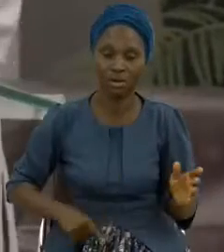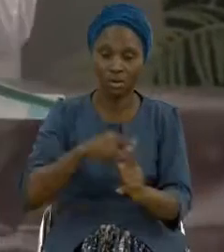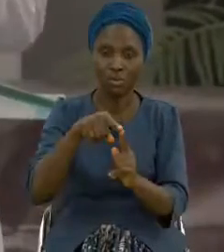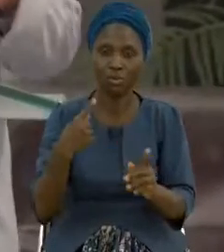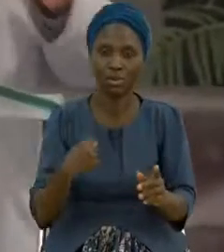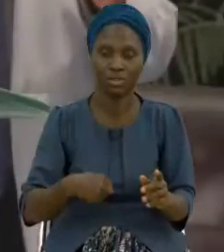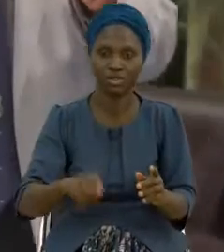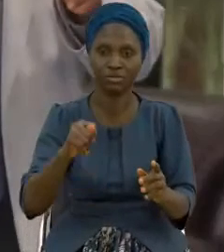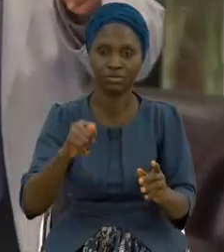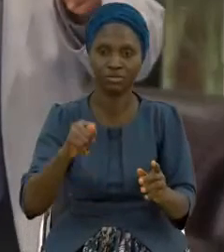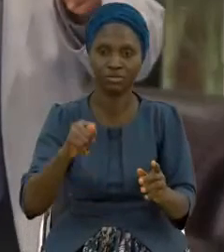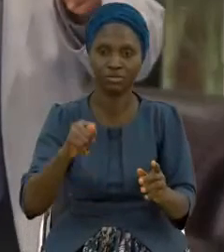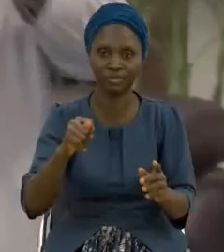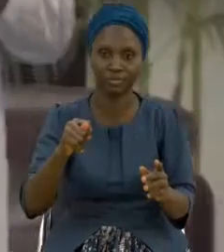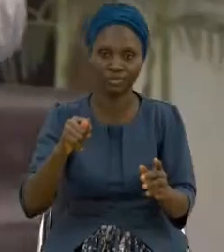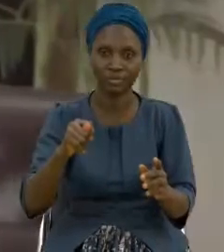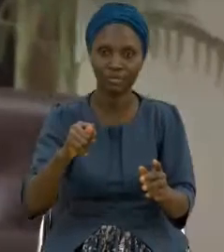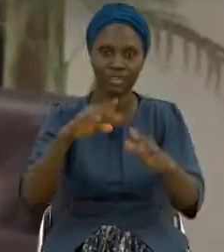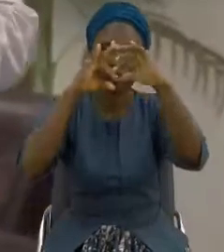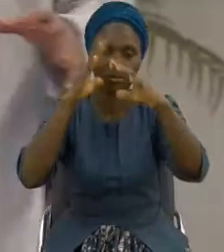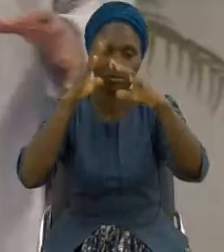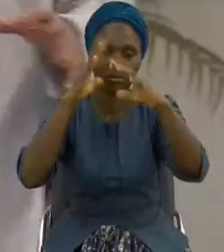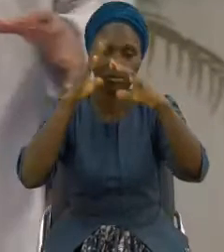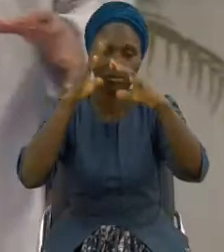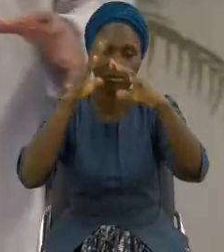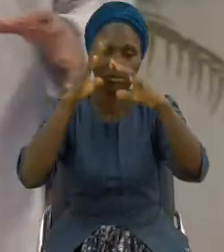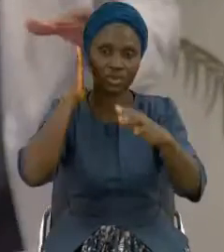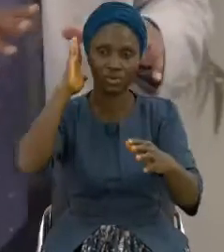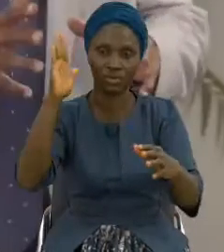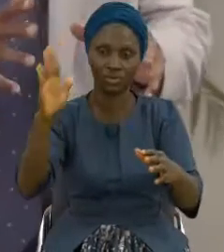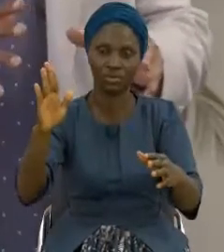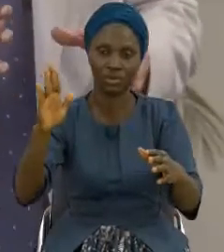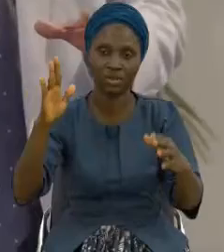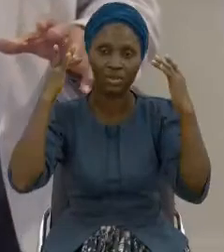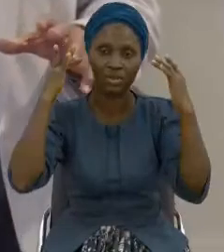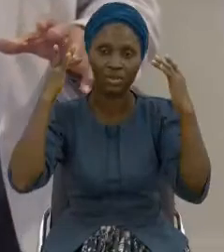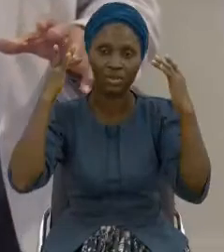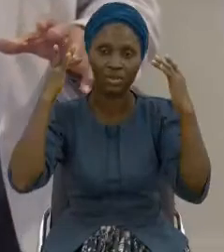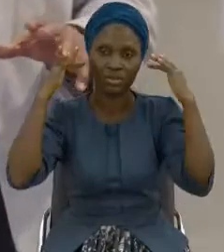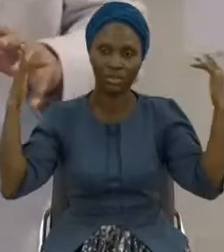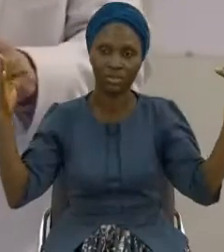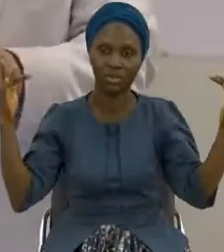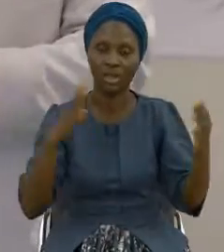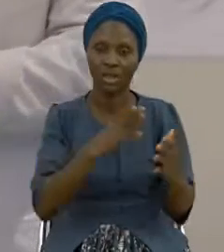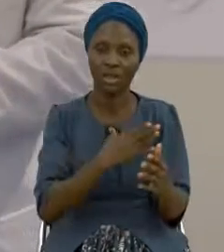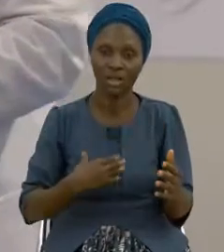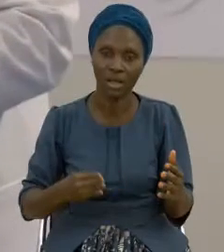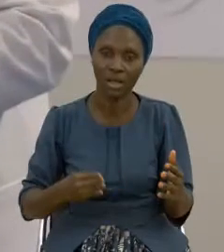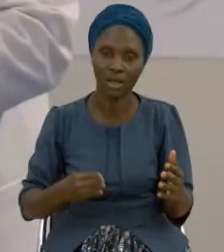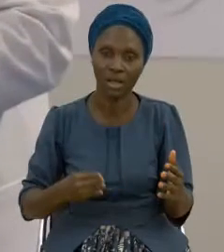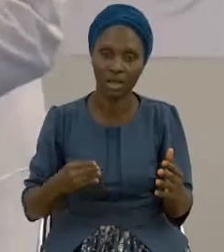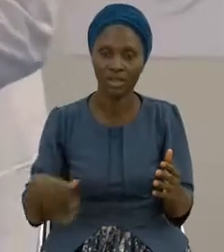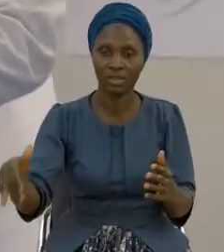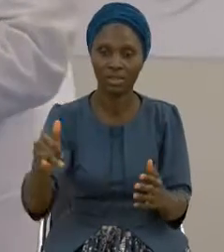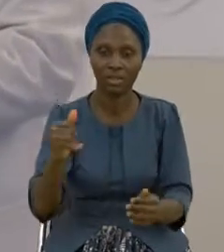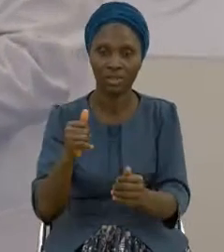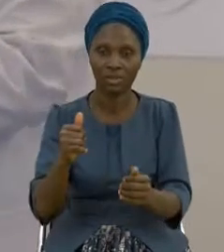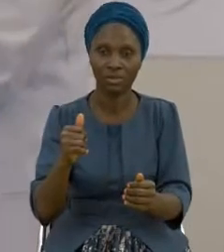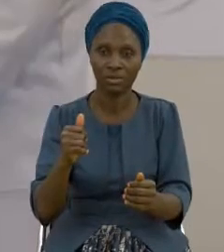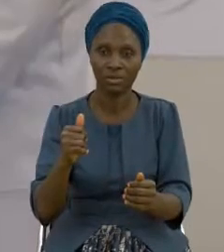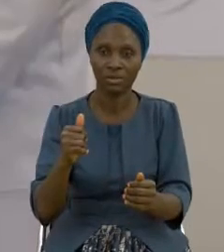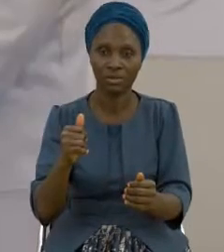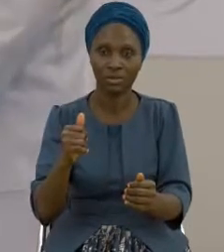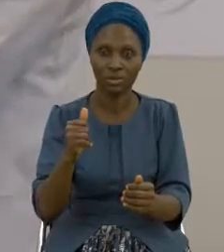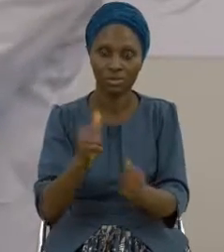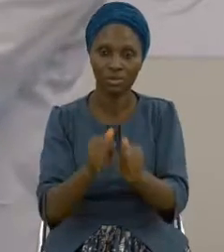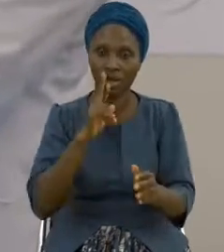rise, and then we which are alive will be changed, will be transformed, will be